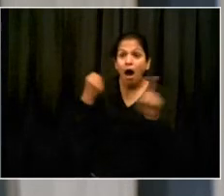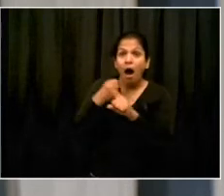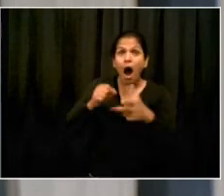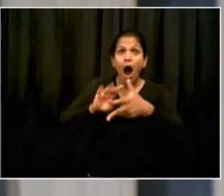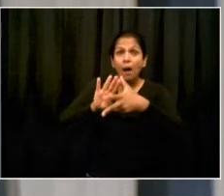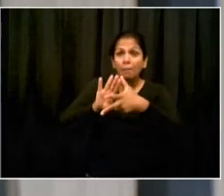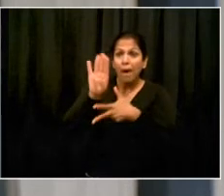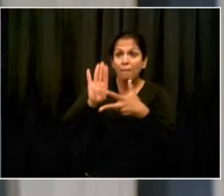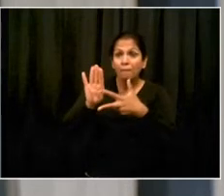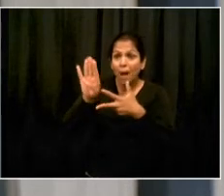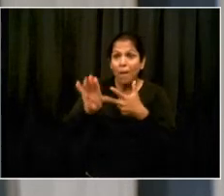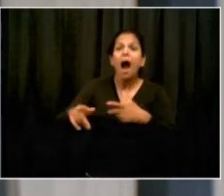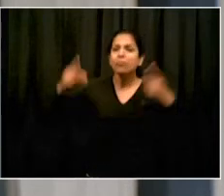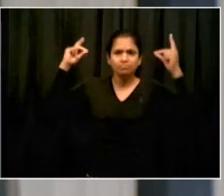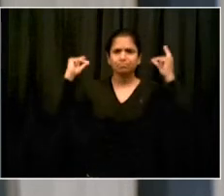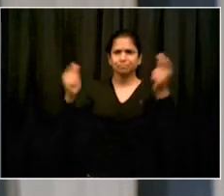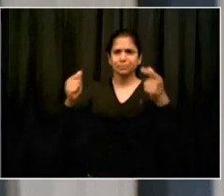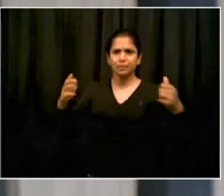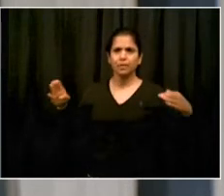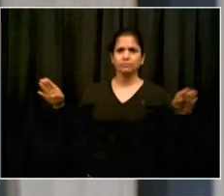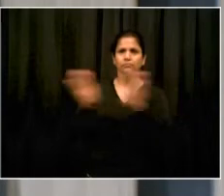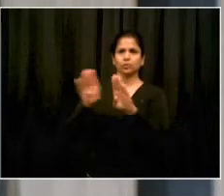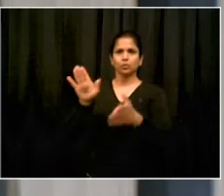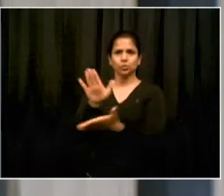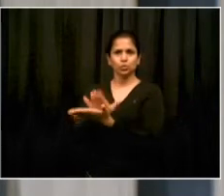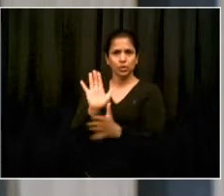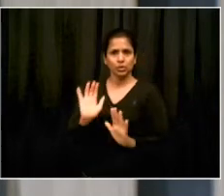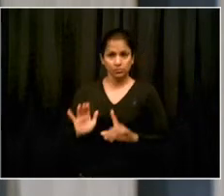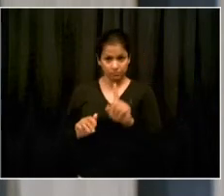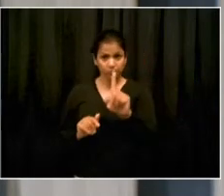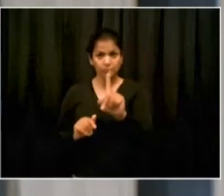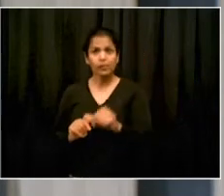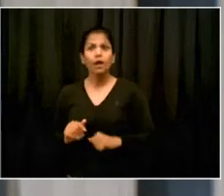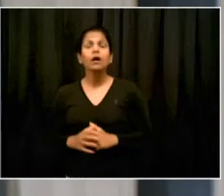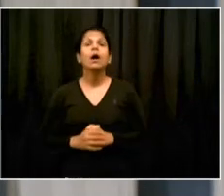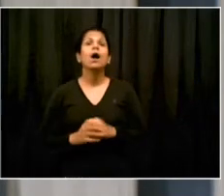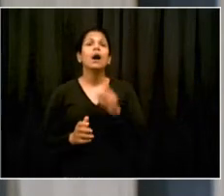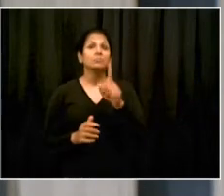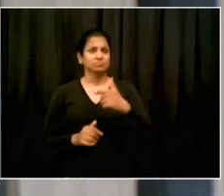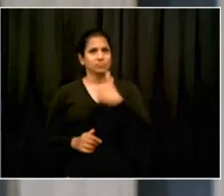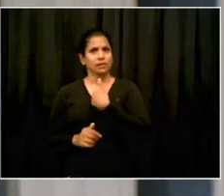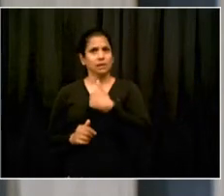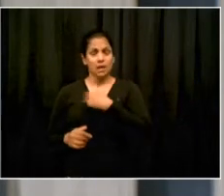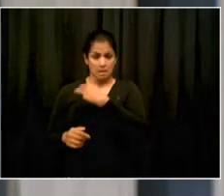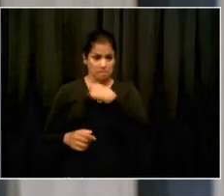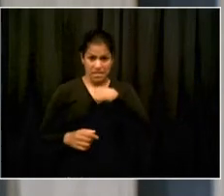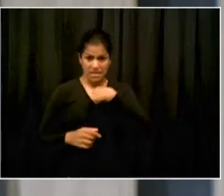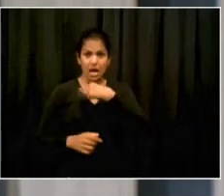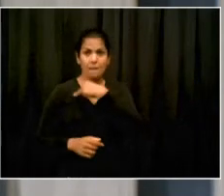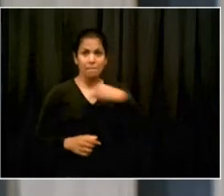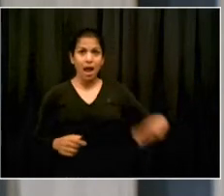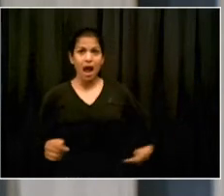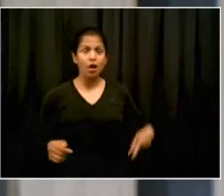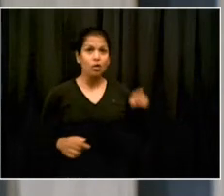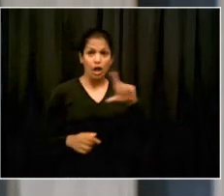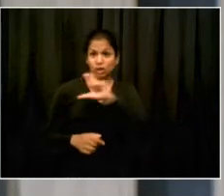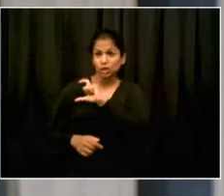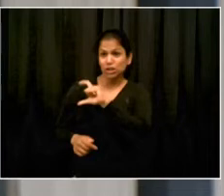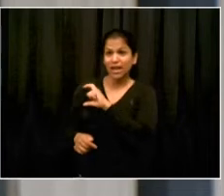a commitment to keeping the health and safety at the center of and above all else what we do for our children and